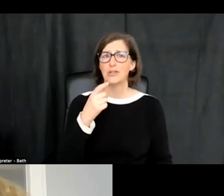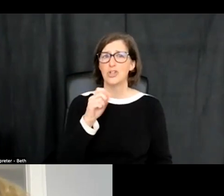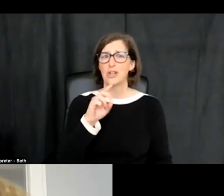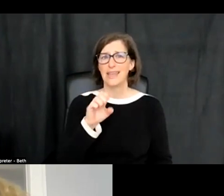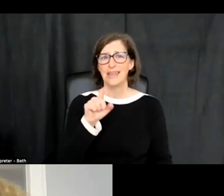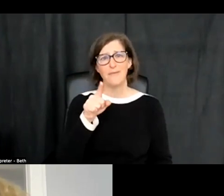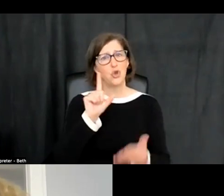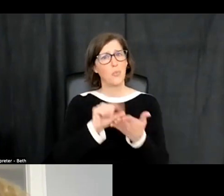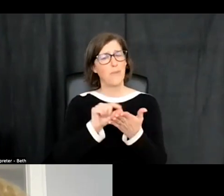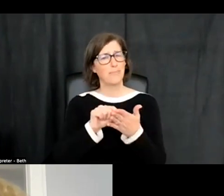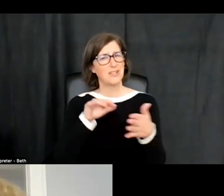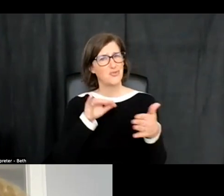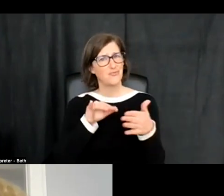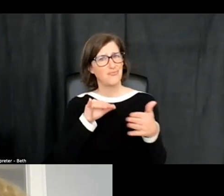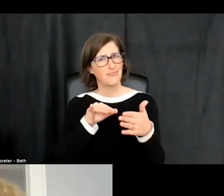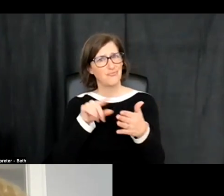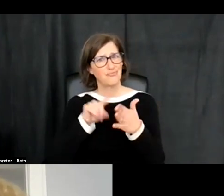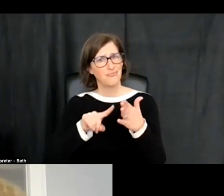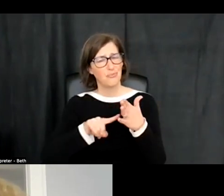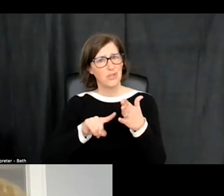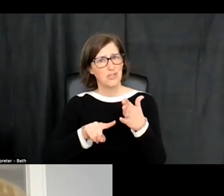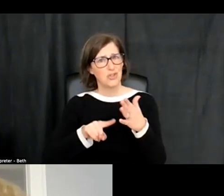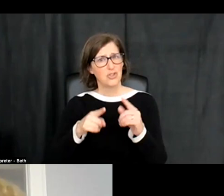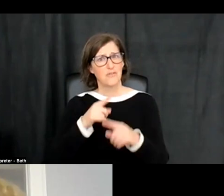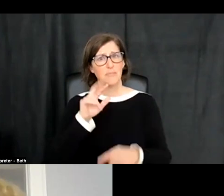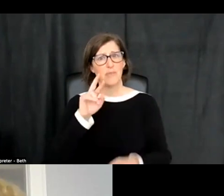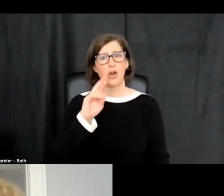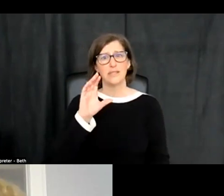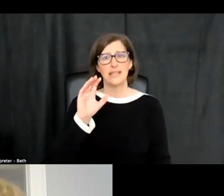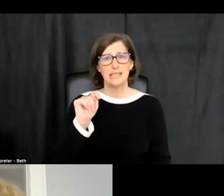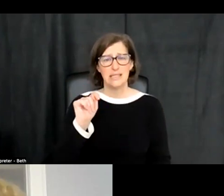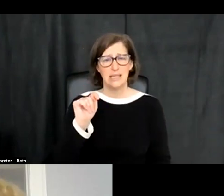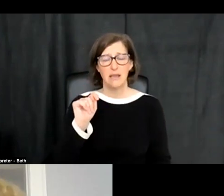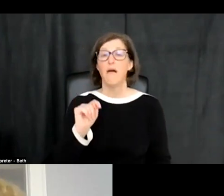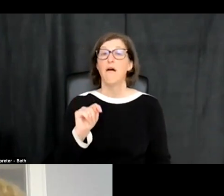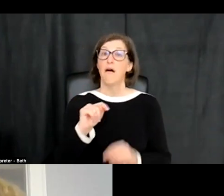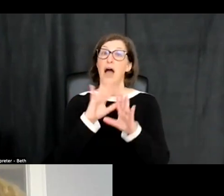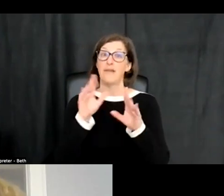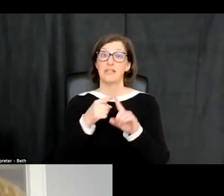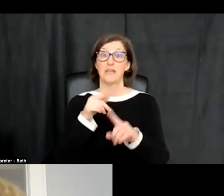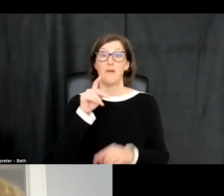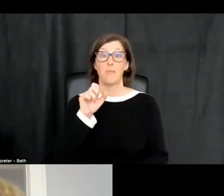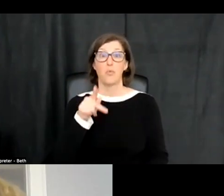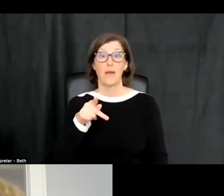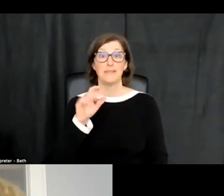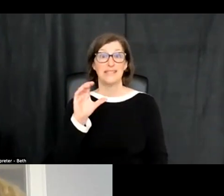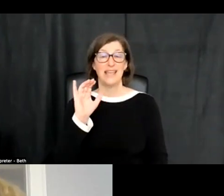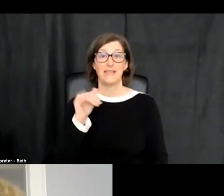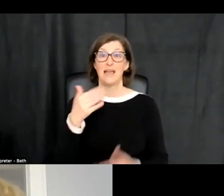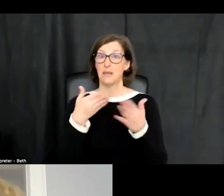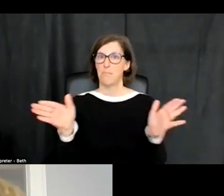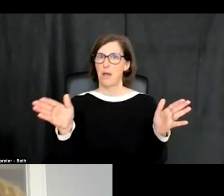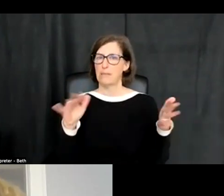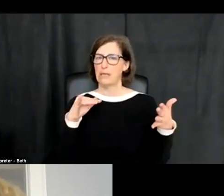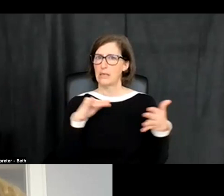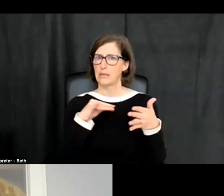studies from the RCT, obviously from REPSI is a published study. We are happy